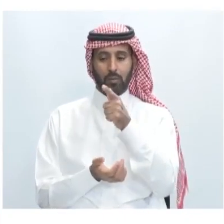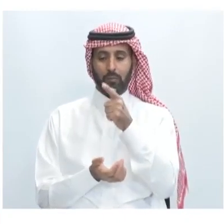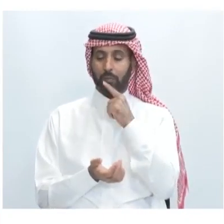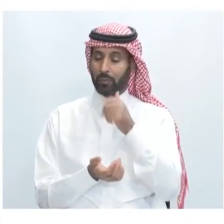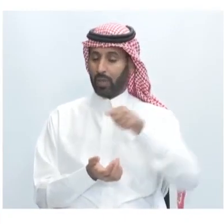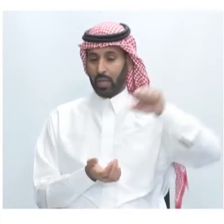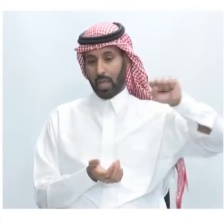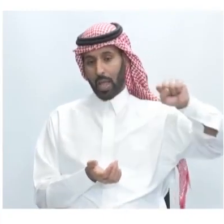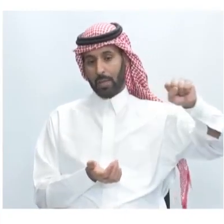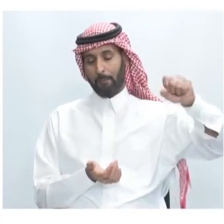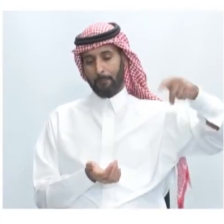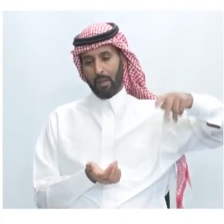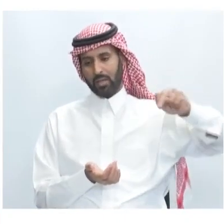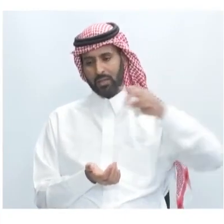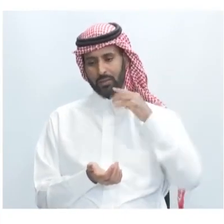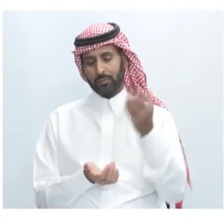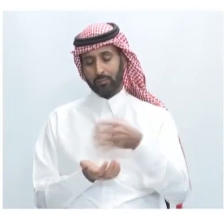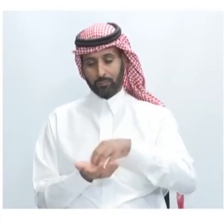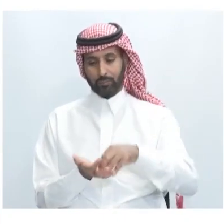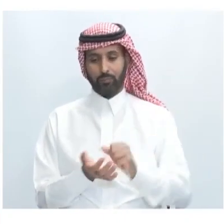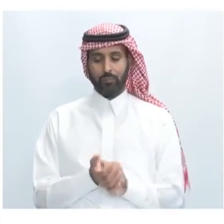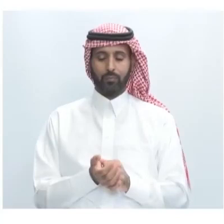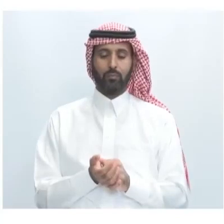Countries, nationalities, and languages.